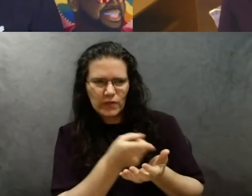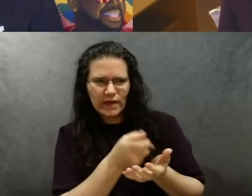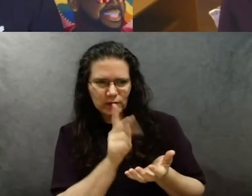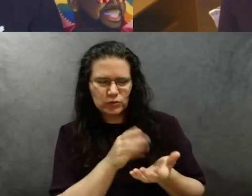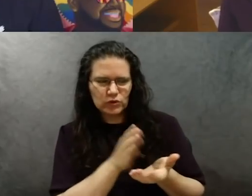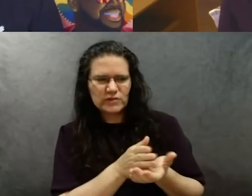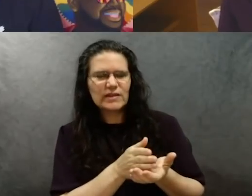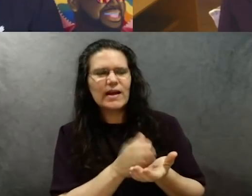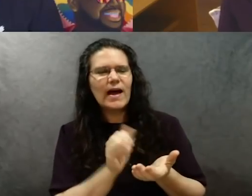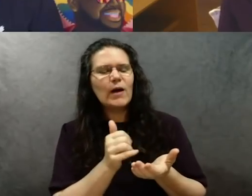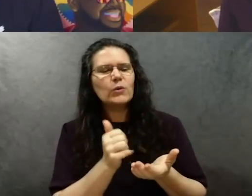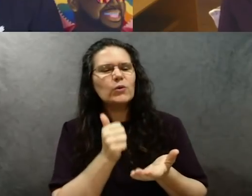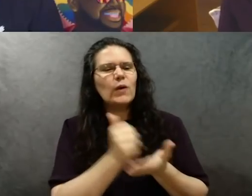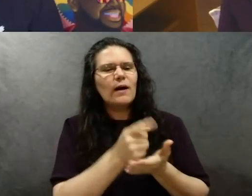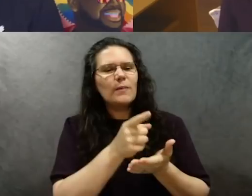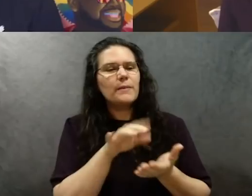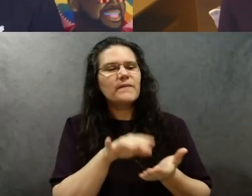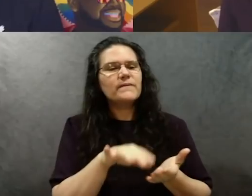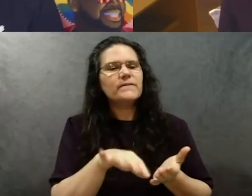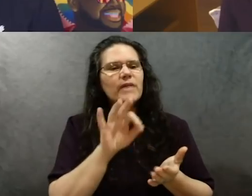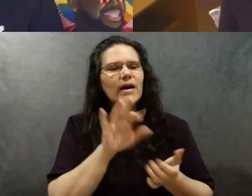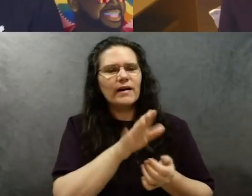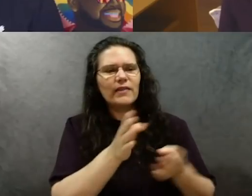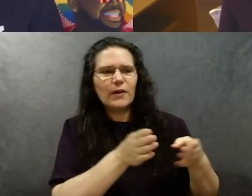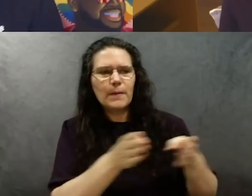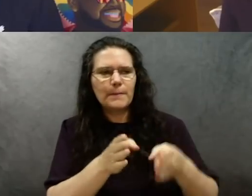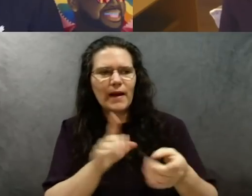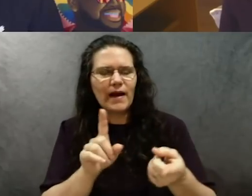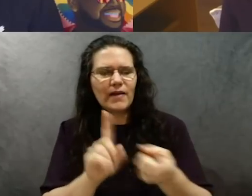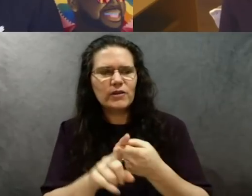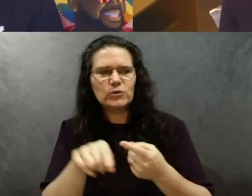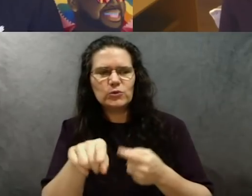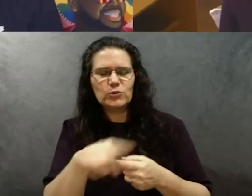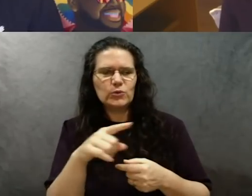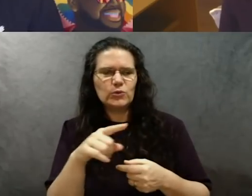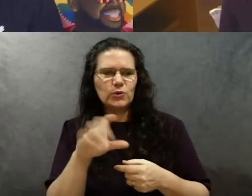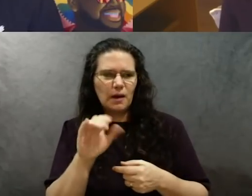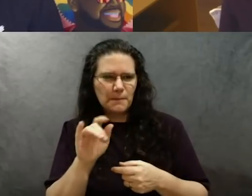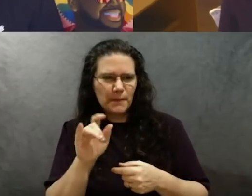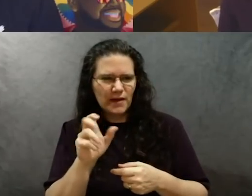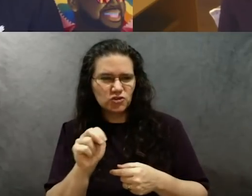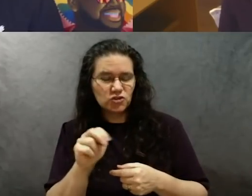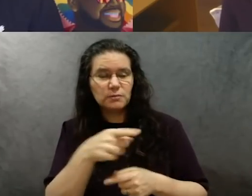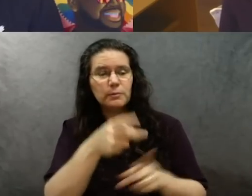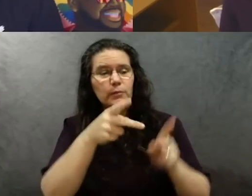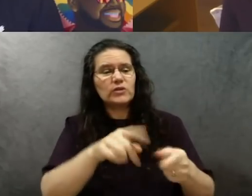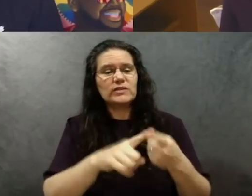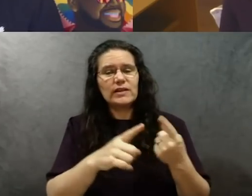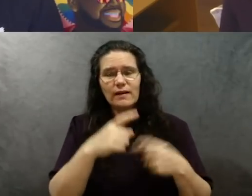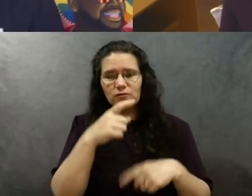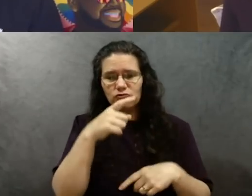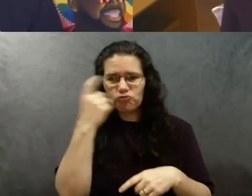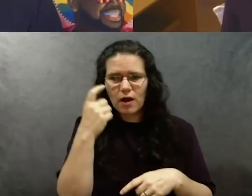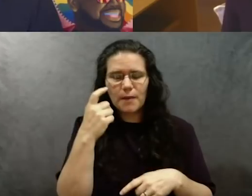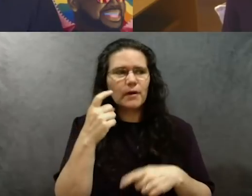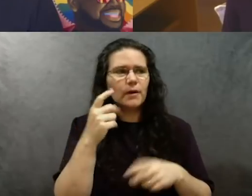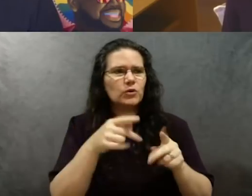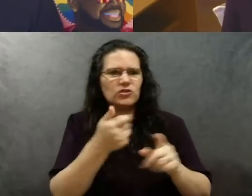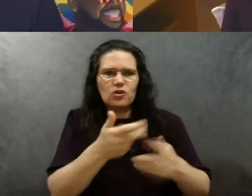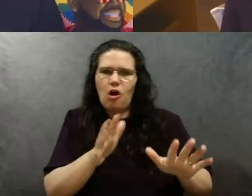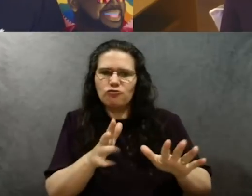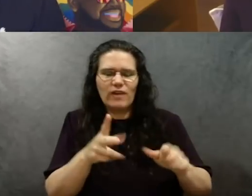pathway to compassion when they've been traumatized and are cut off? What are the ways that you use to help